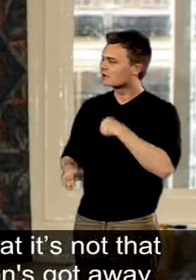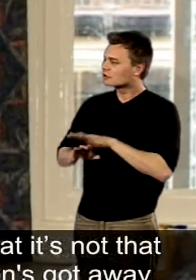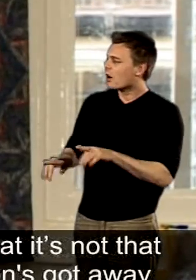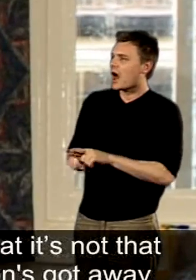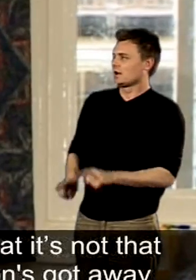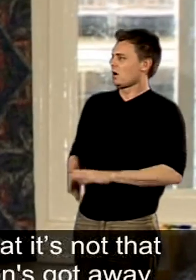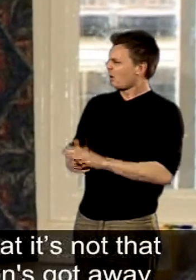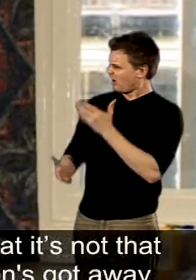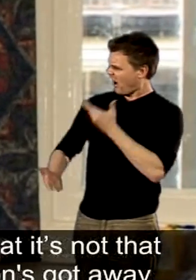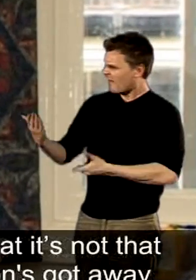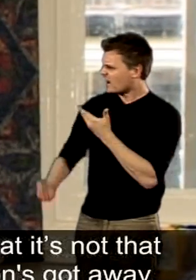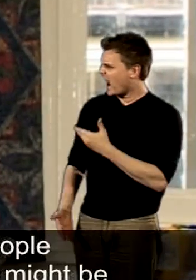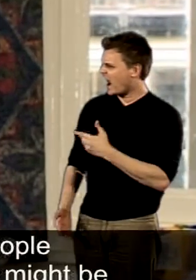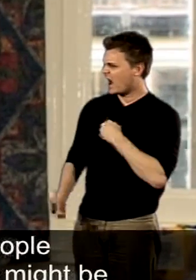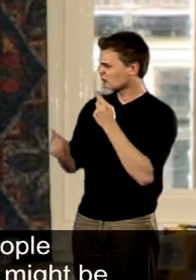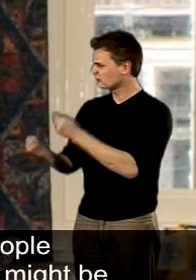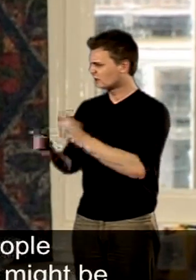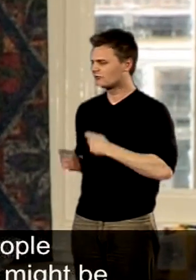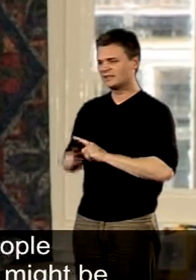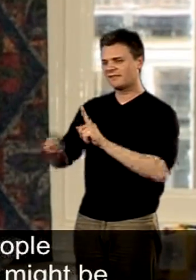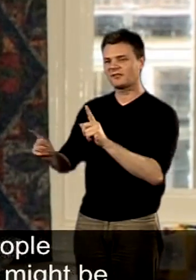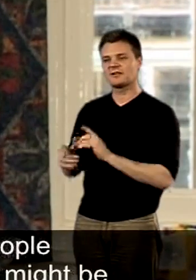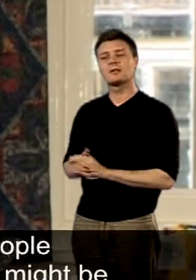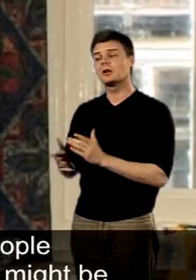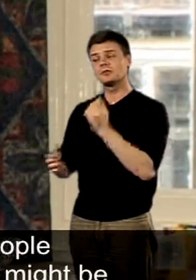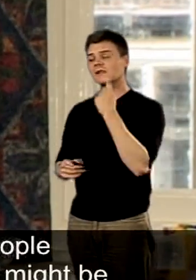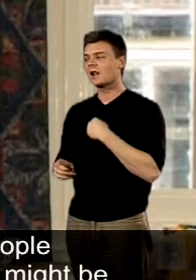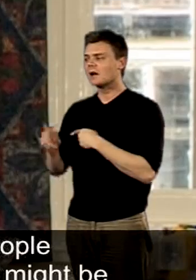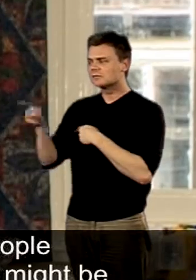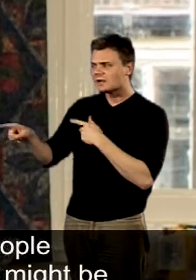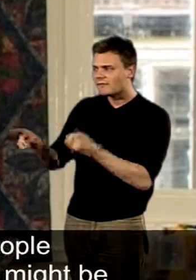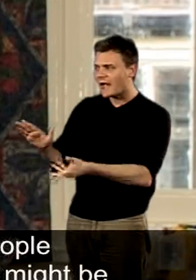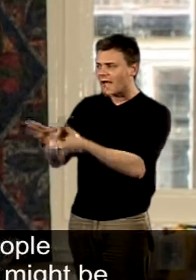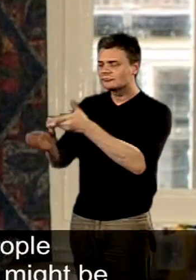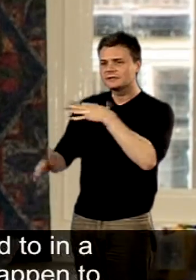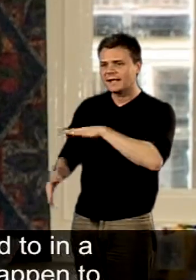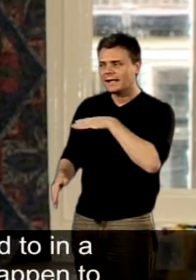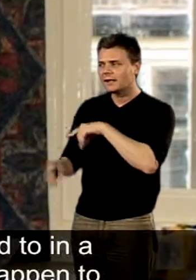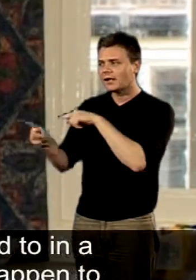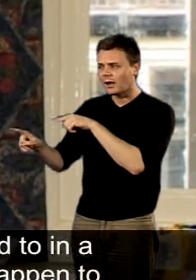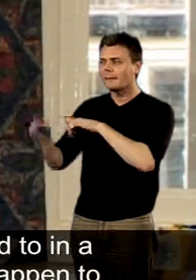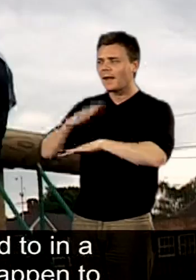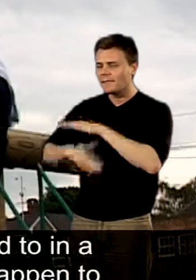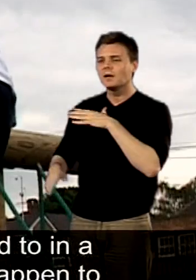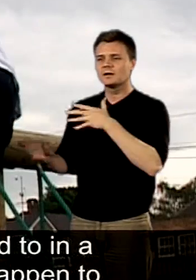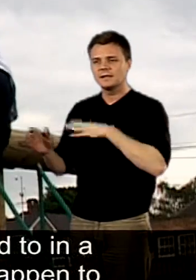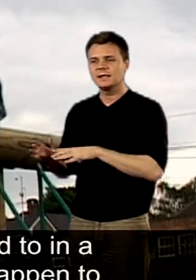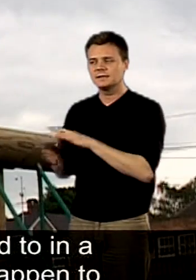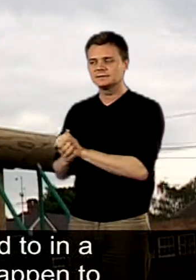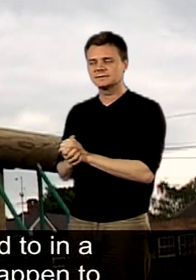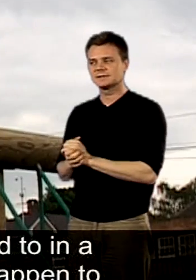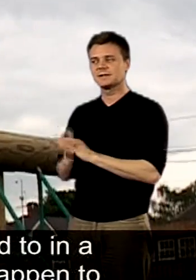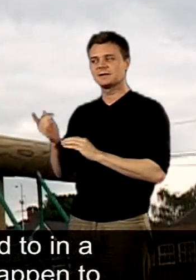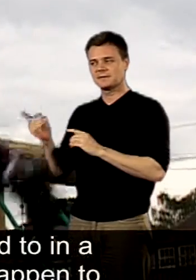that you're being unfair and that person's got away with that. They realise that some people have extra needs, and those needs might be behavioural, and that they